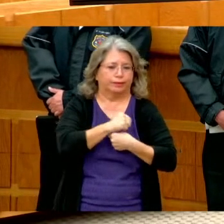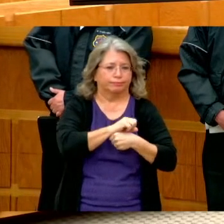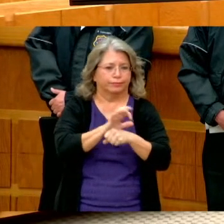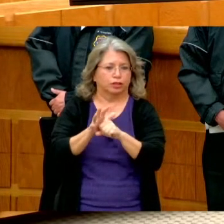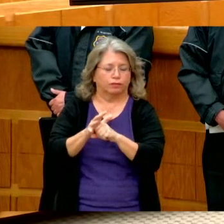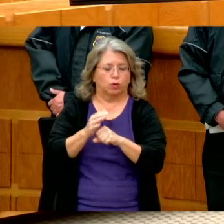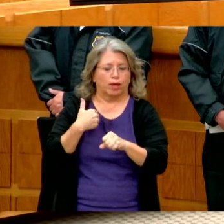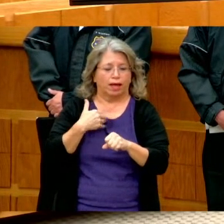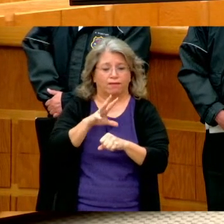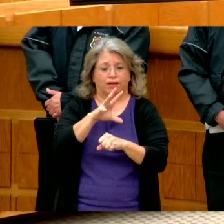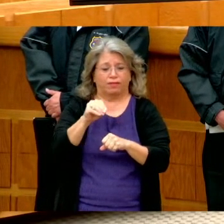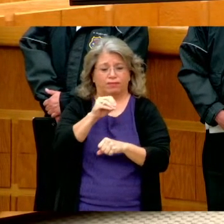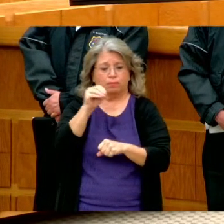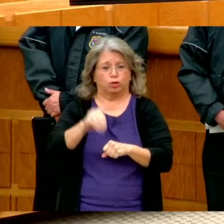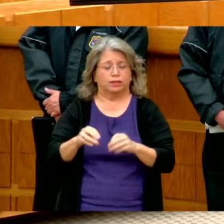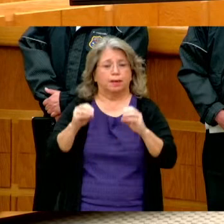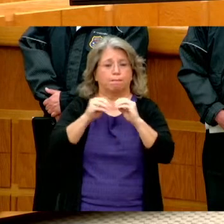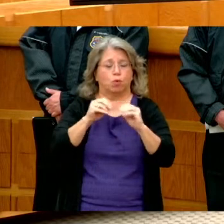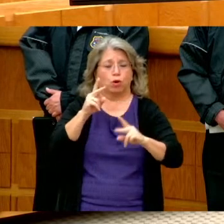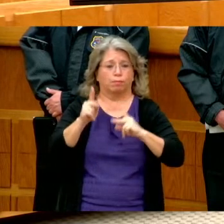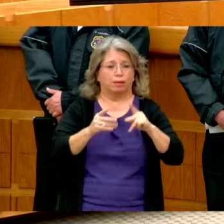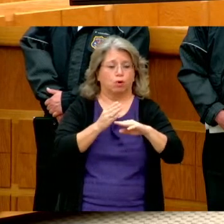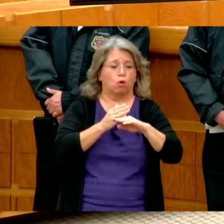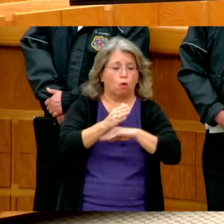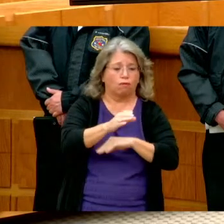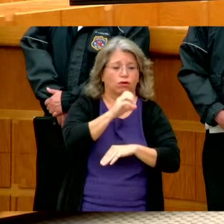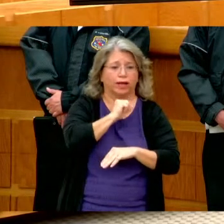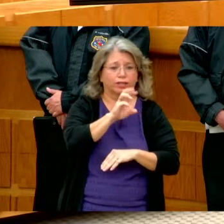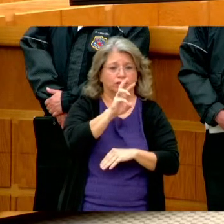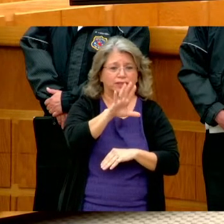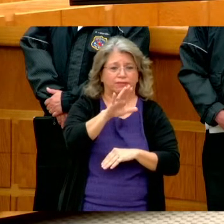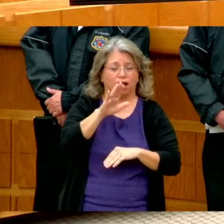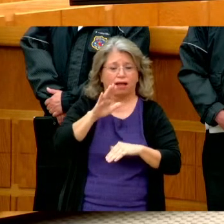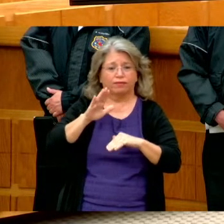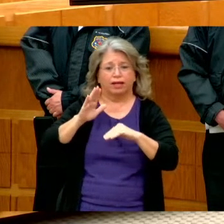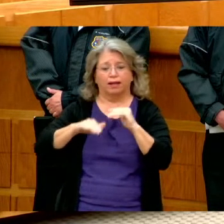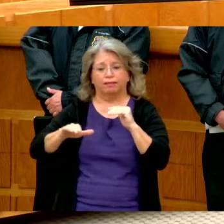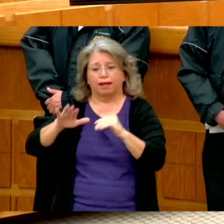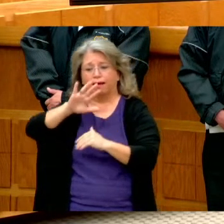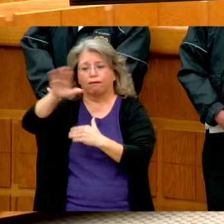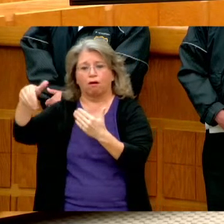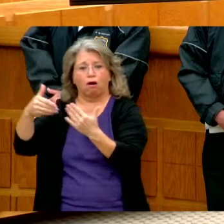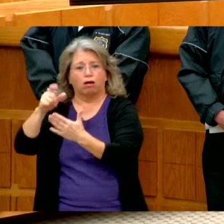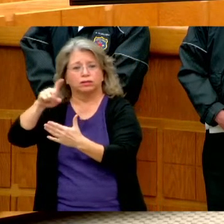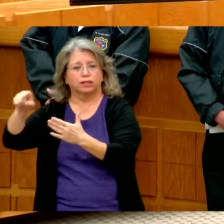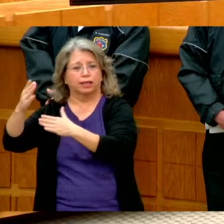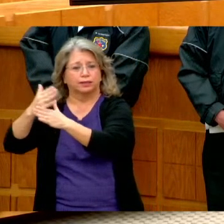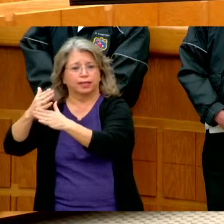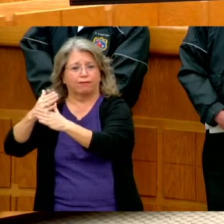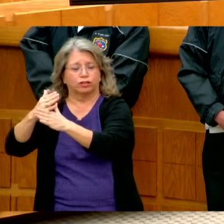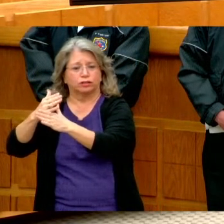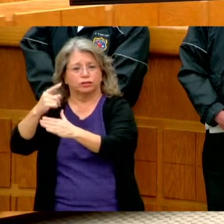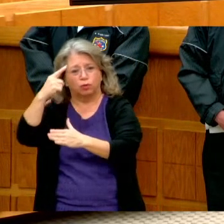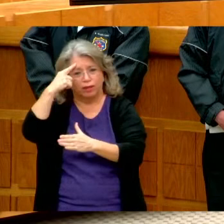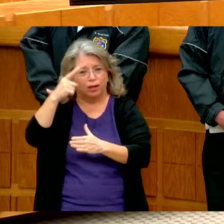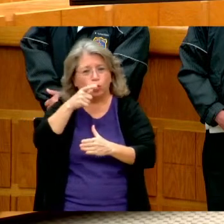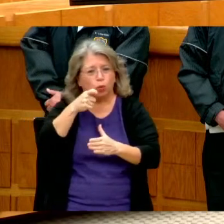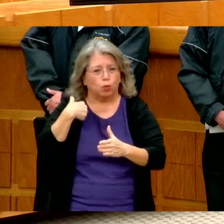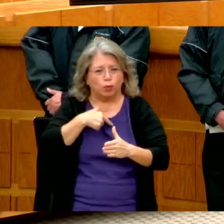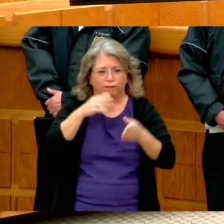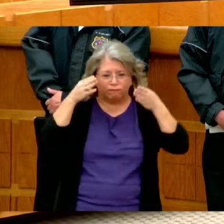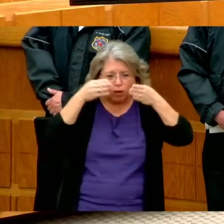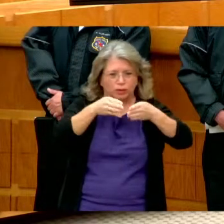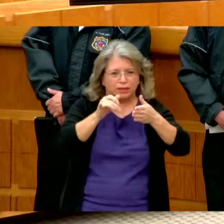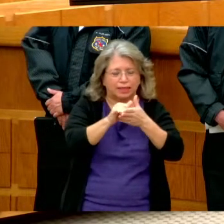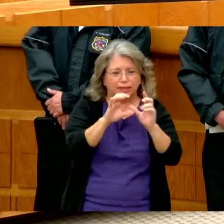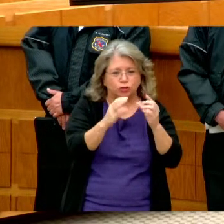more people over the age of 65 than the Texas average. So think about that. Who are we targeting in this tier? Over 65.